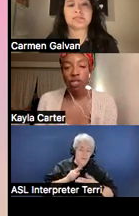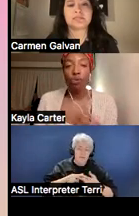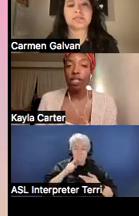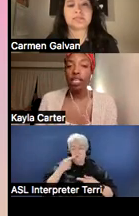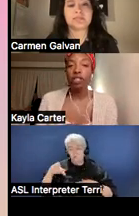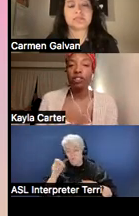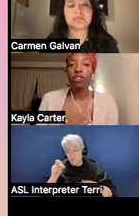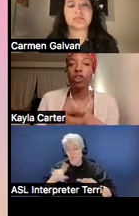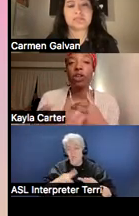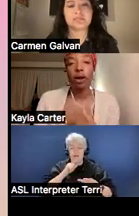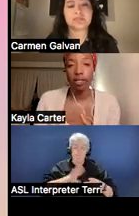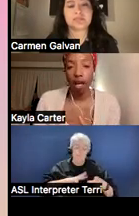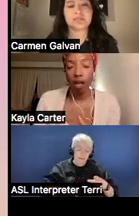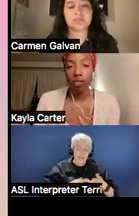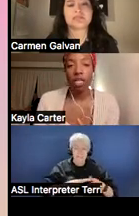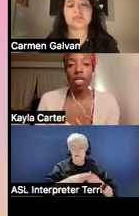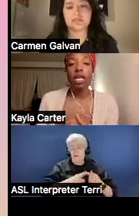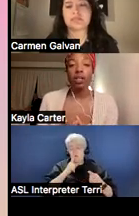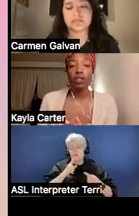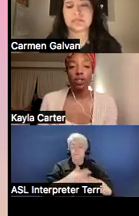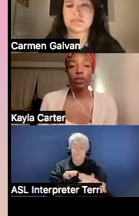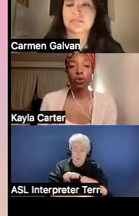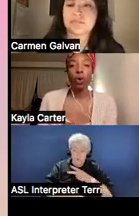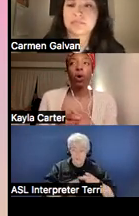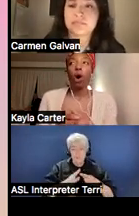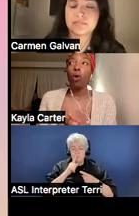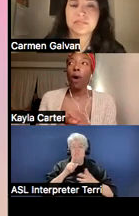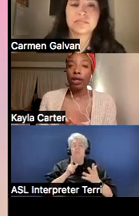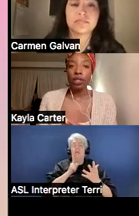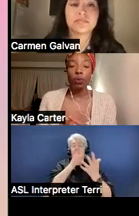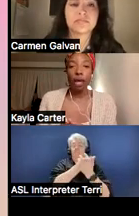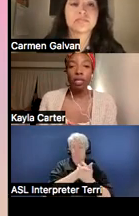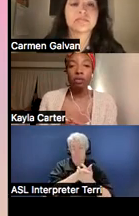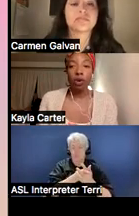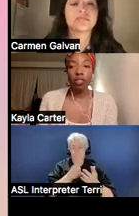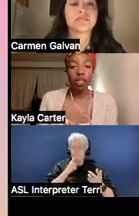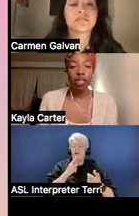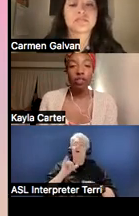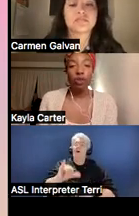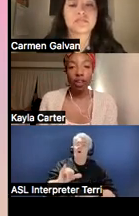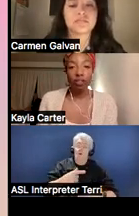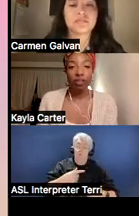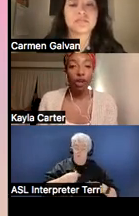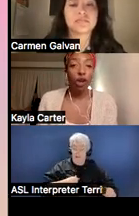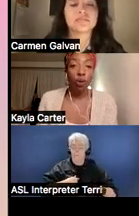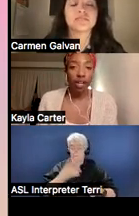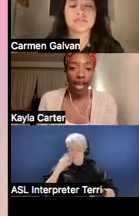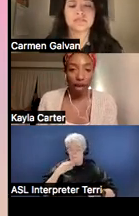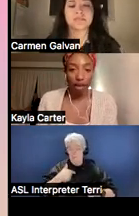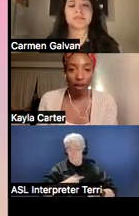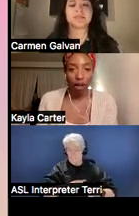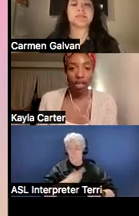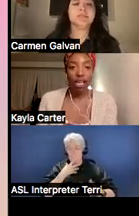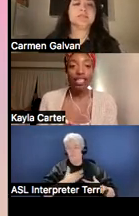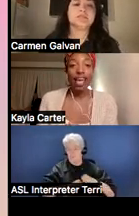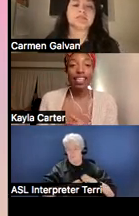folks to really insert ourselves into, oh, actually what I'm experiencing is grief and no one has